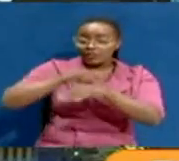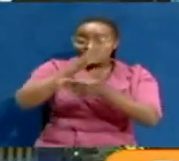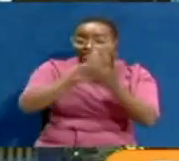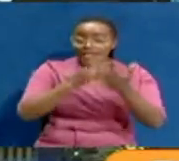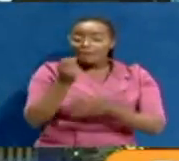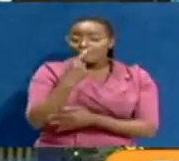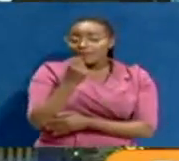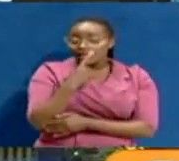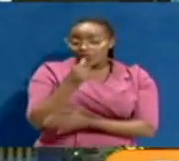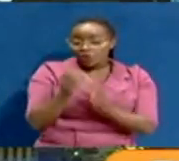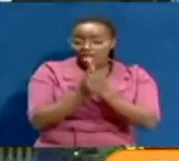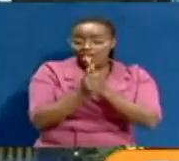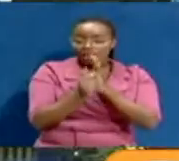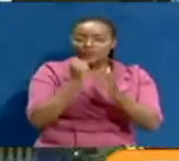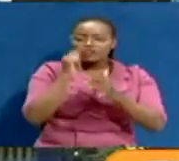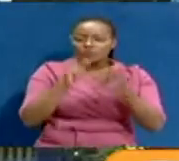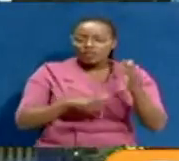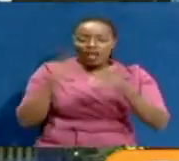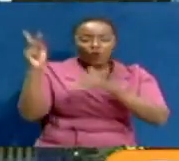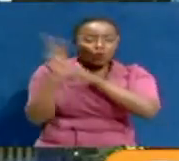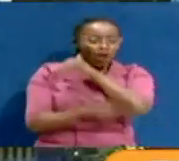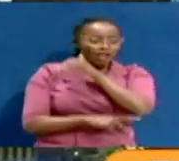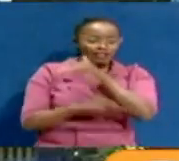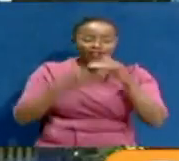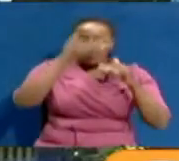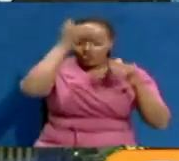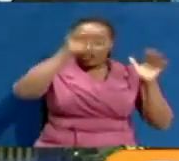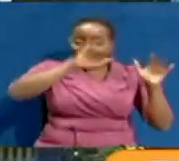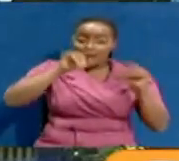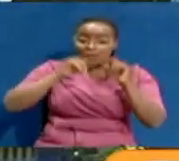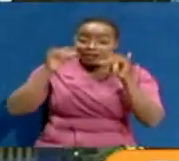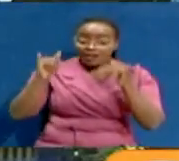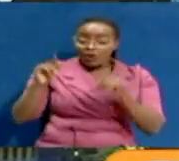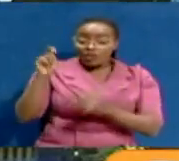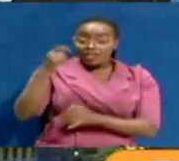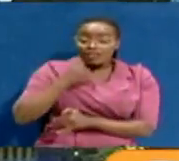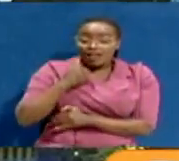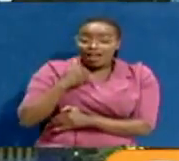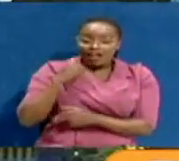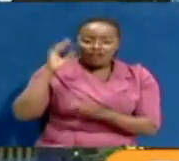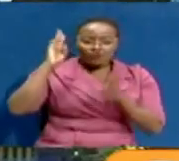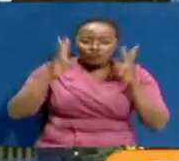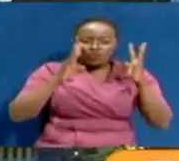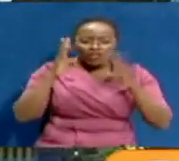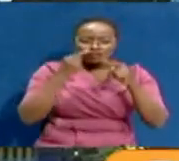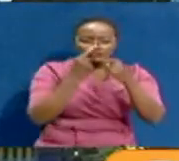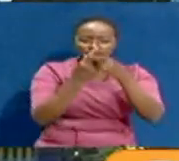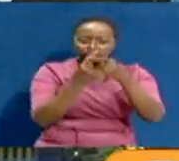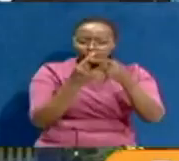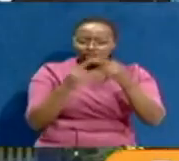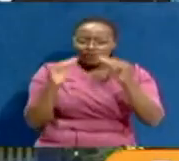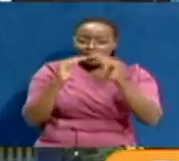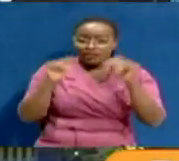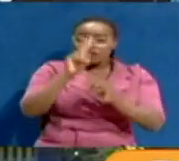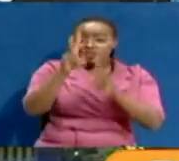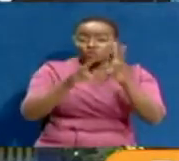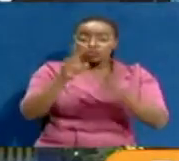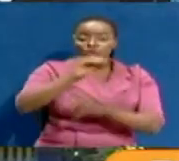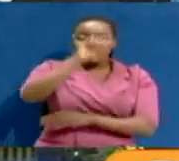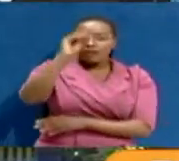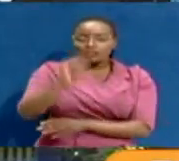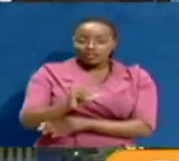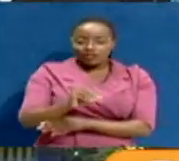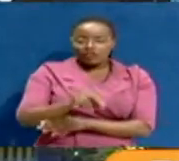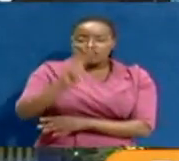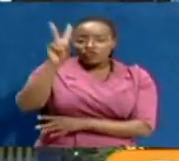some medical experts believed that the worst was behind us. Instead, the nation is confronted with a worrying positivity rate that has stood at 22%